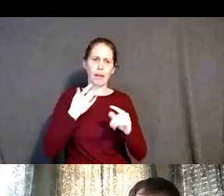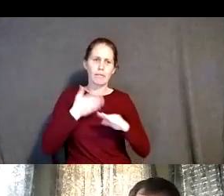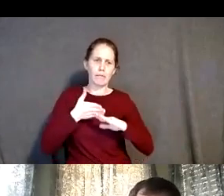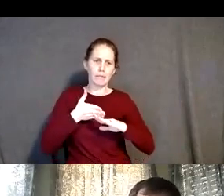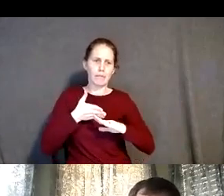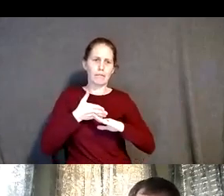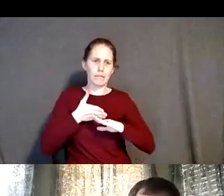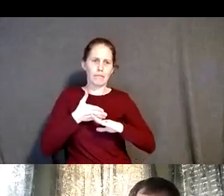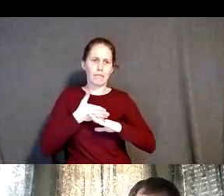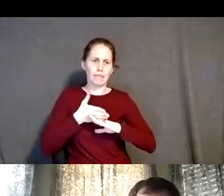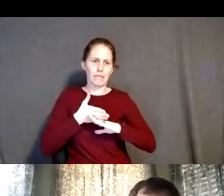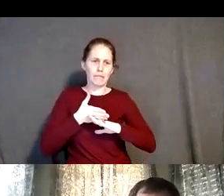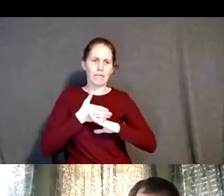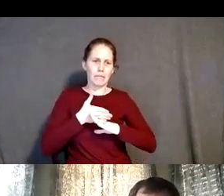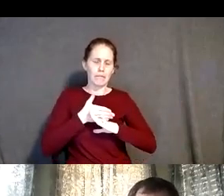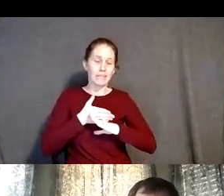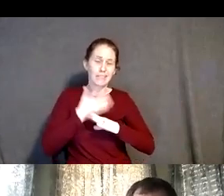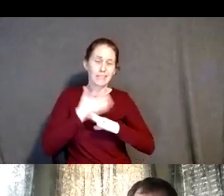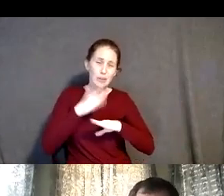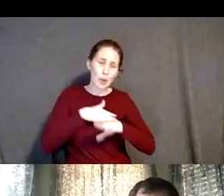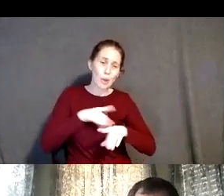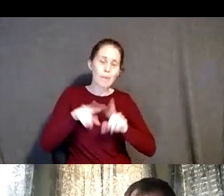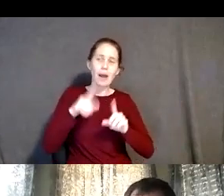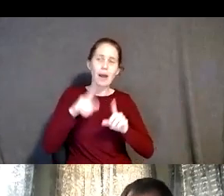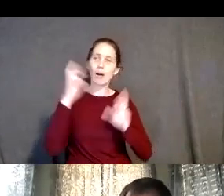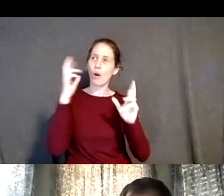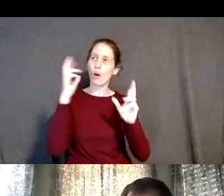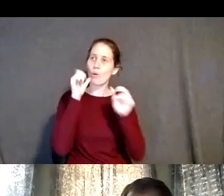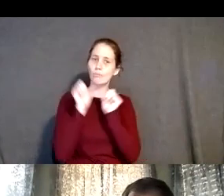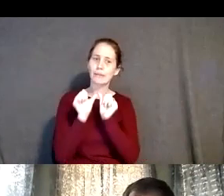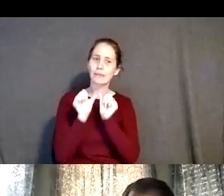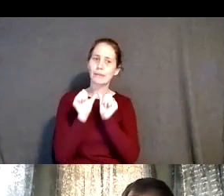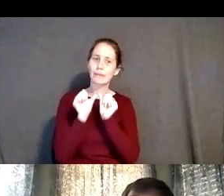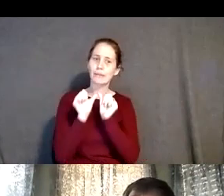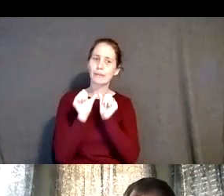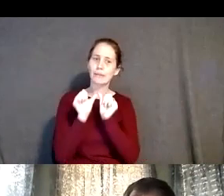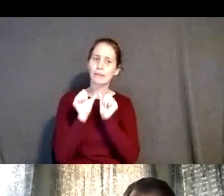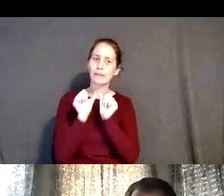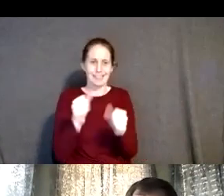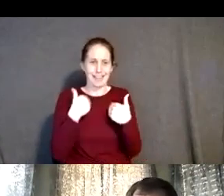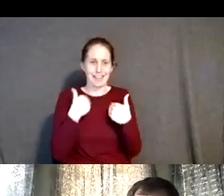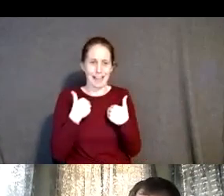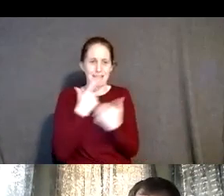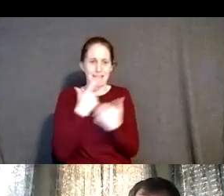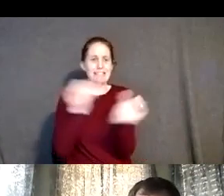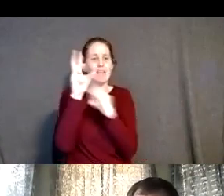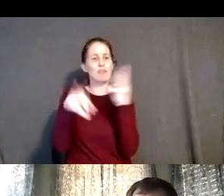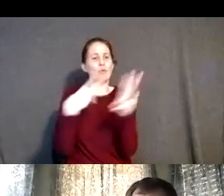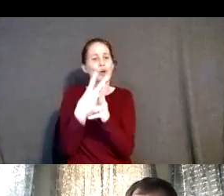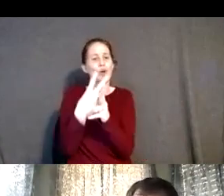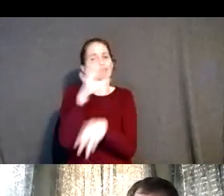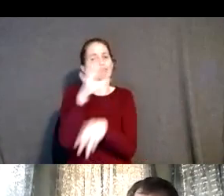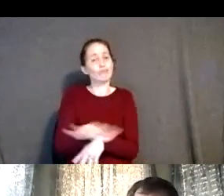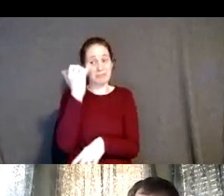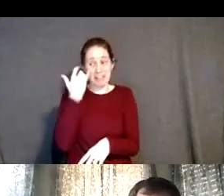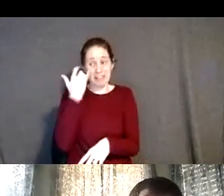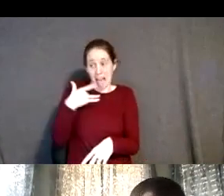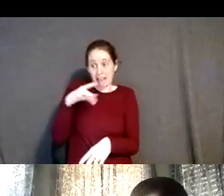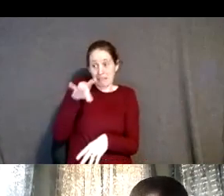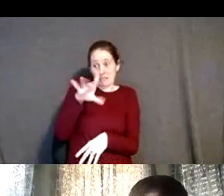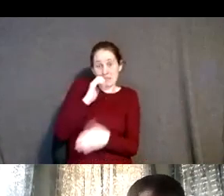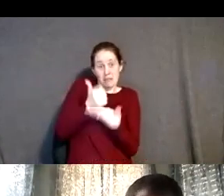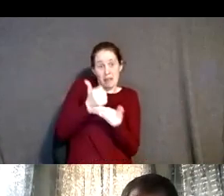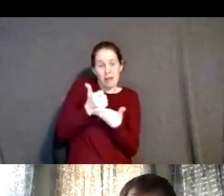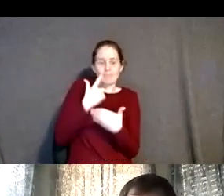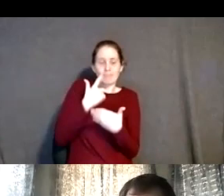is I hope that it continues and, you know, we actually do have a safer world someday. And if I did something to contribute to that, then